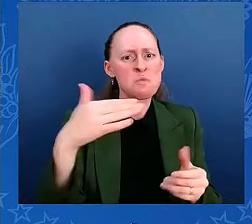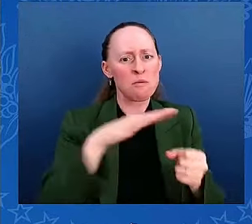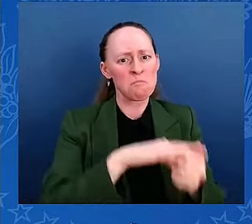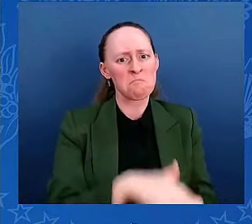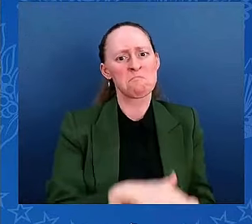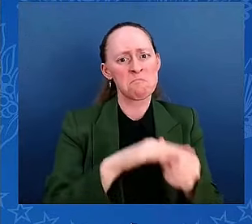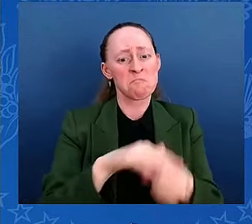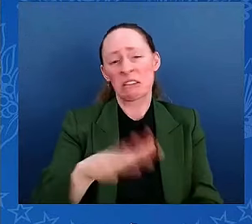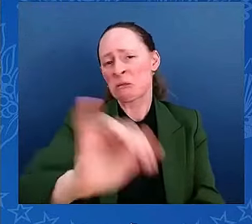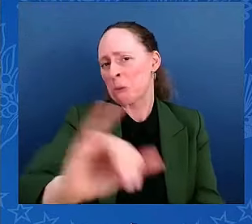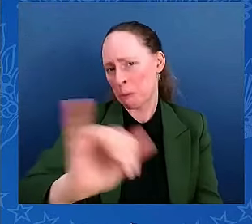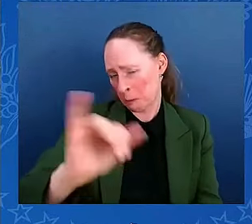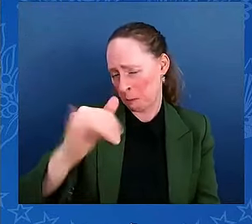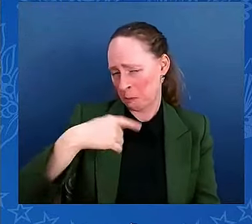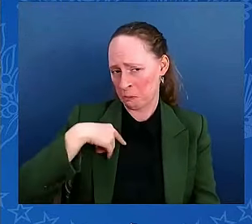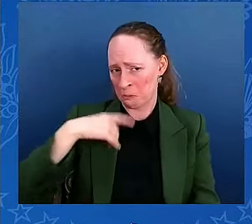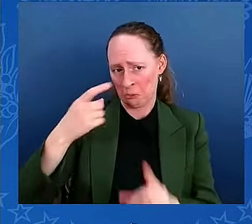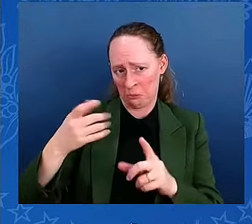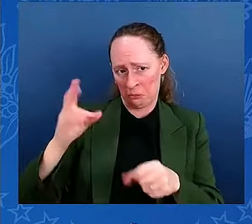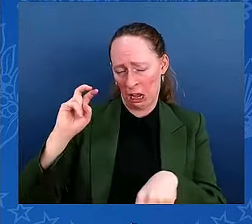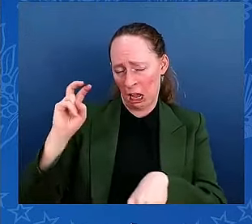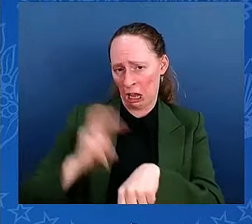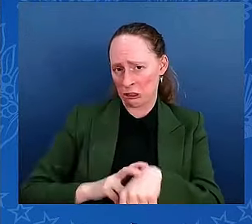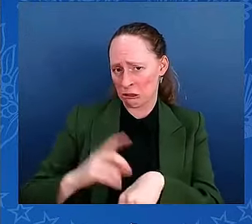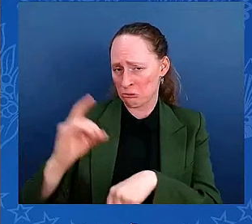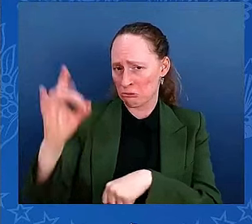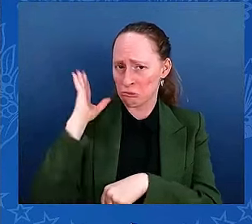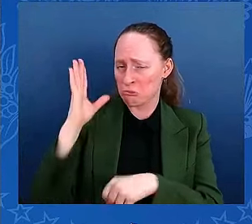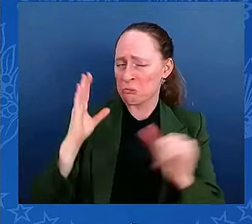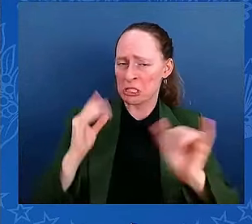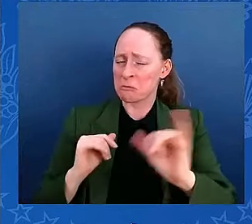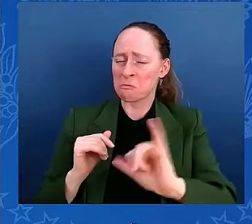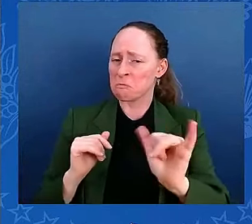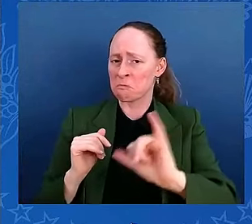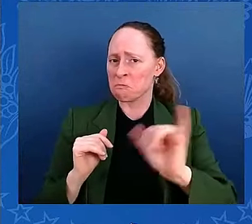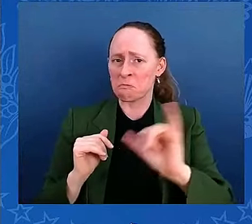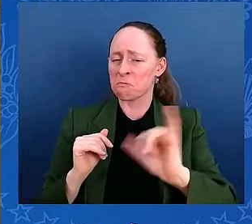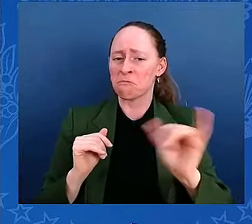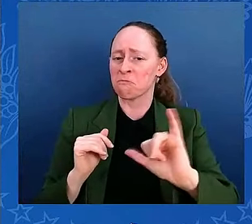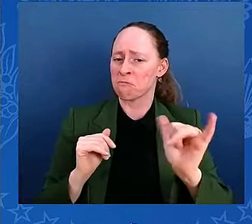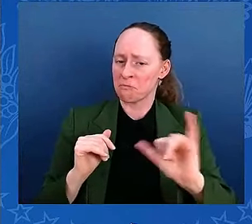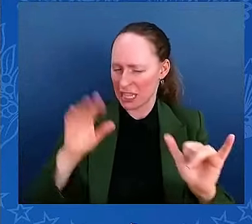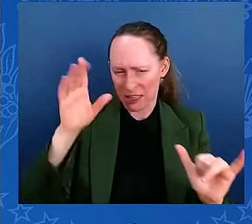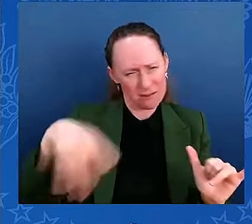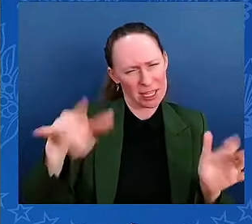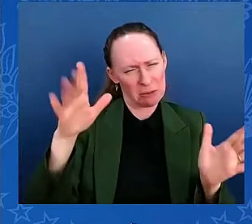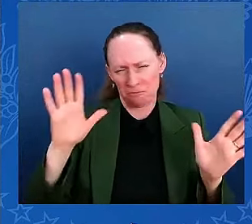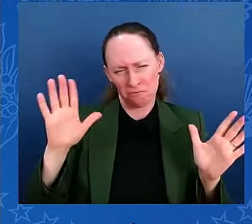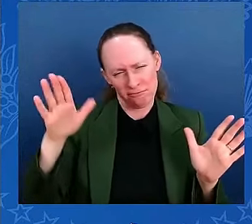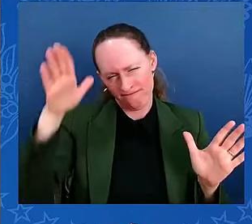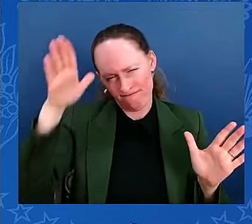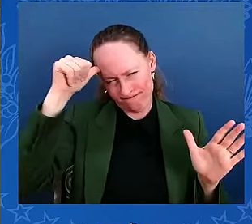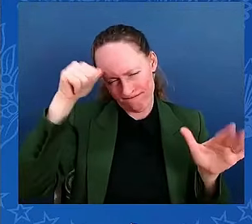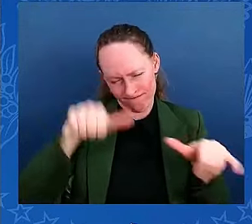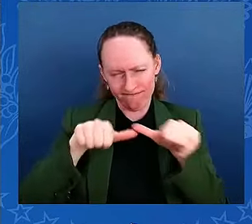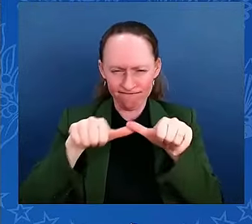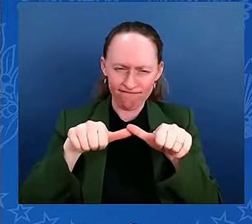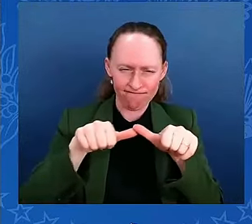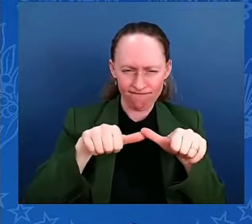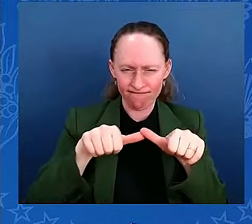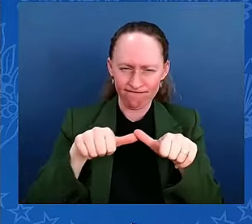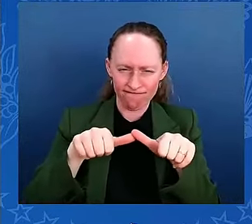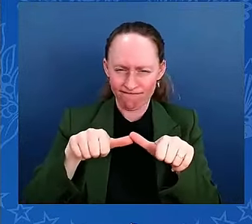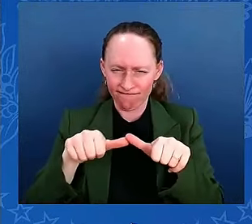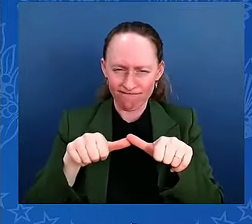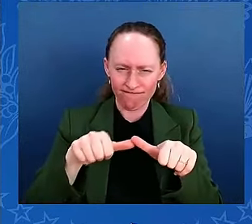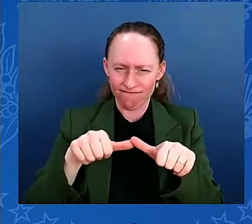shores. Yet even in the face of Italian Americans proved that they had a resilient spirit and a devotion to family and community, an